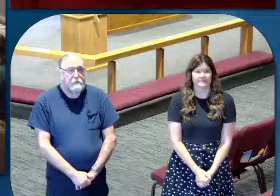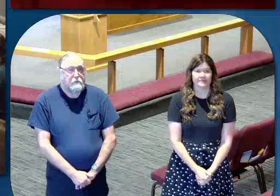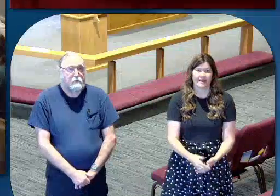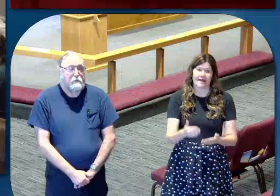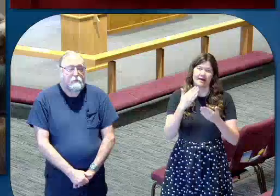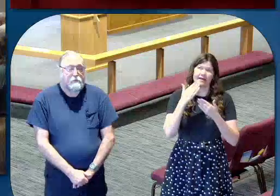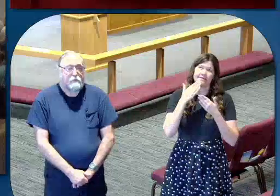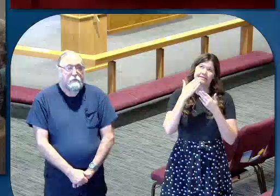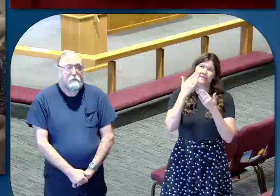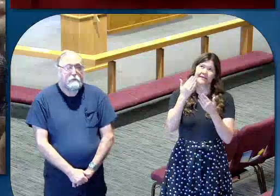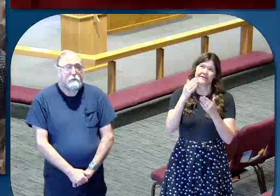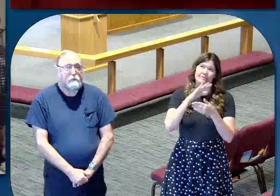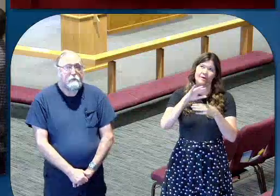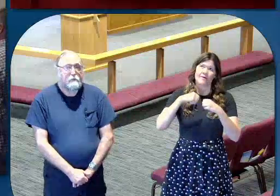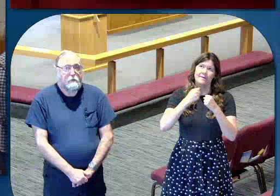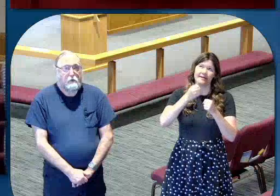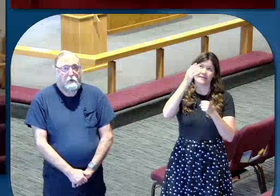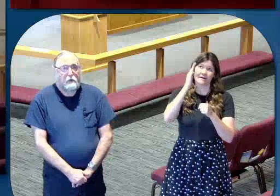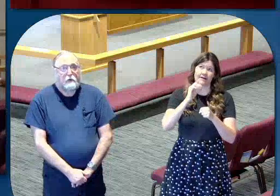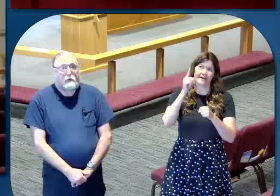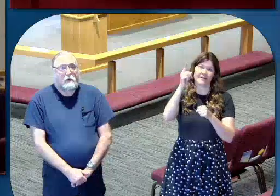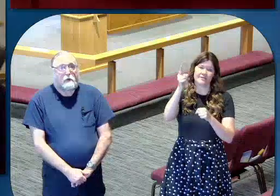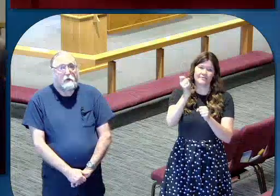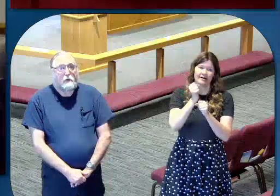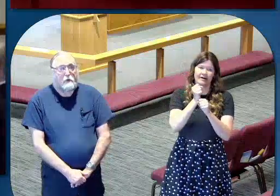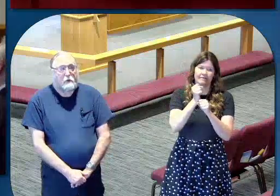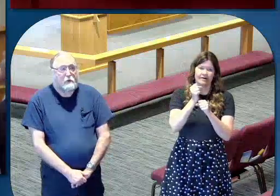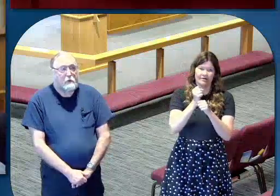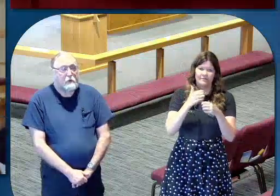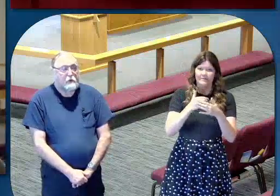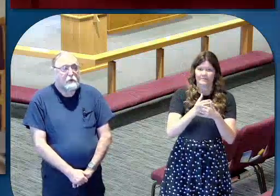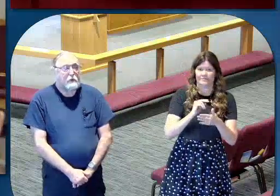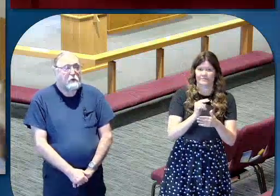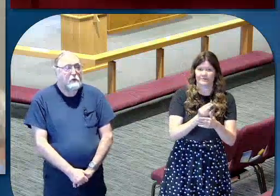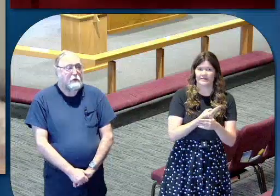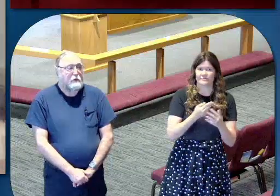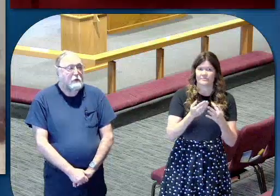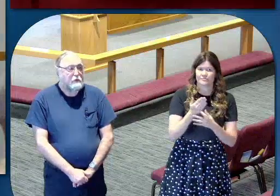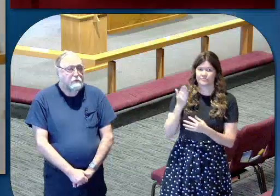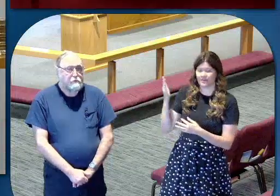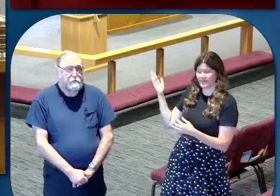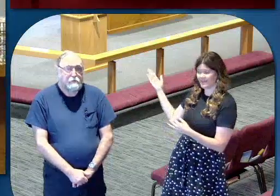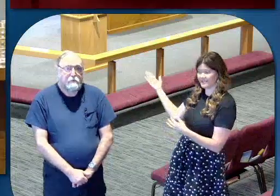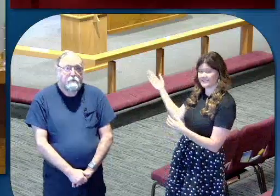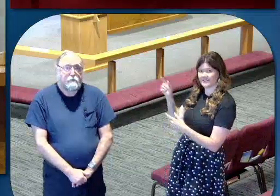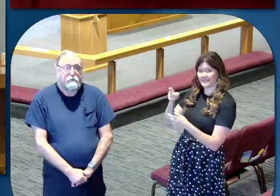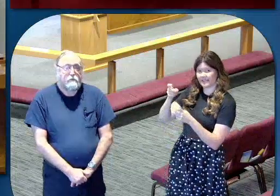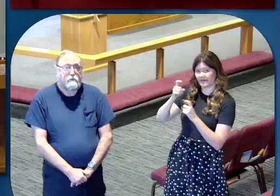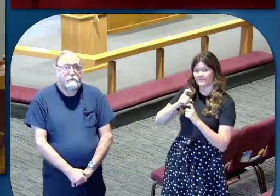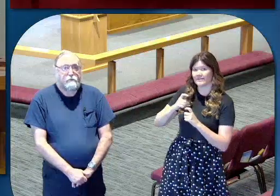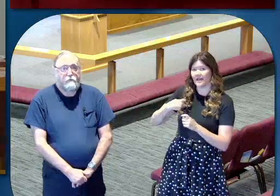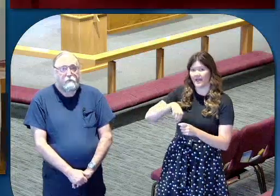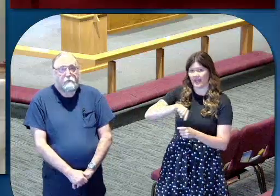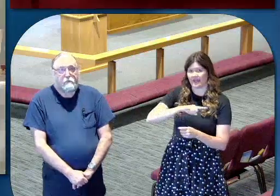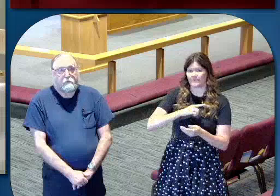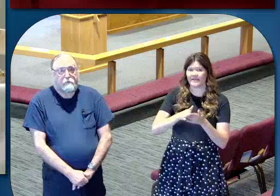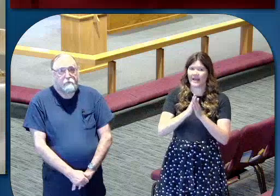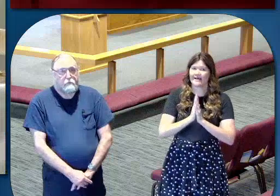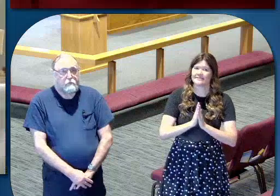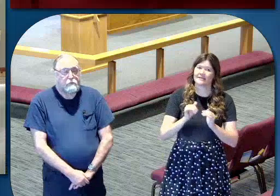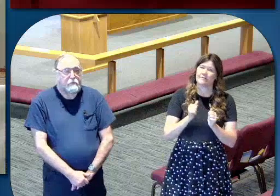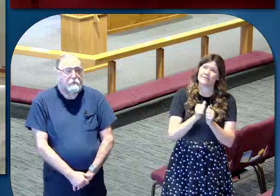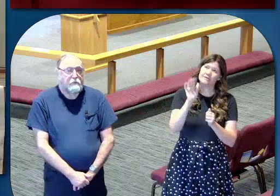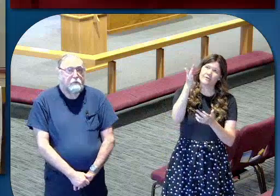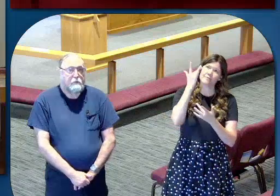We give thanks to you, Almighty God, that you have refreshed us once again through this salutary gift. And we implore you that of your mercy